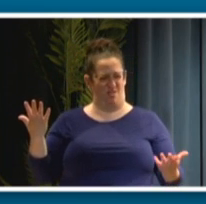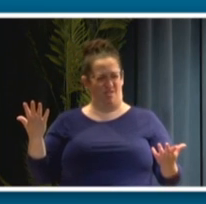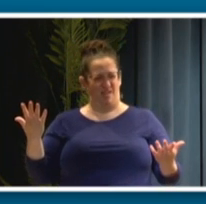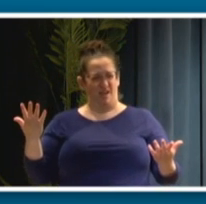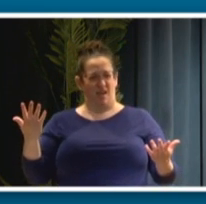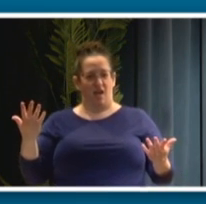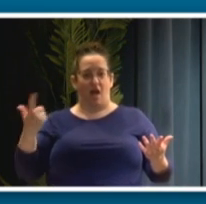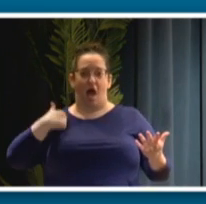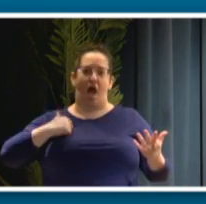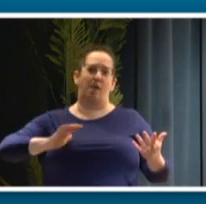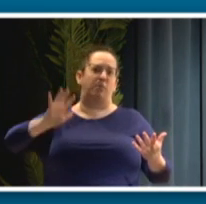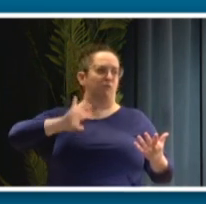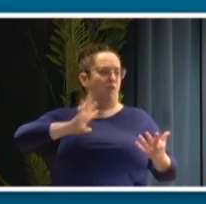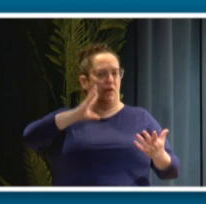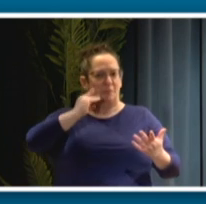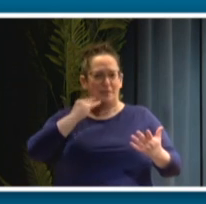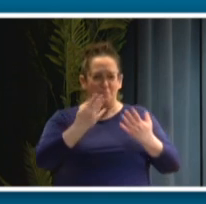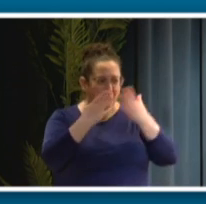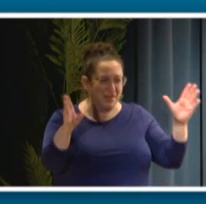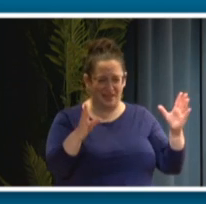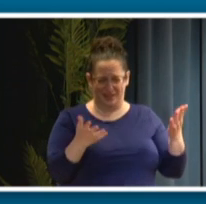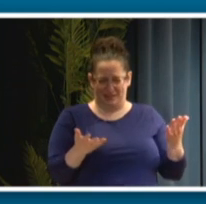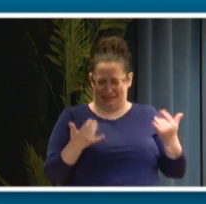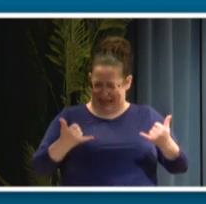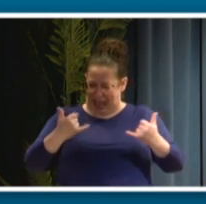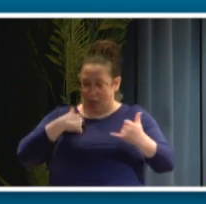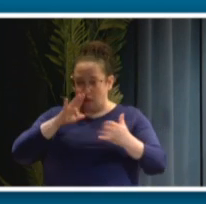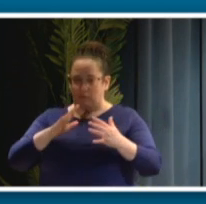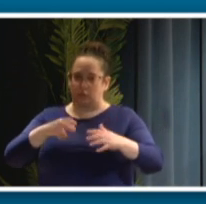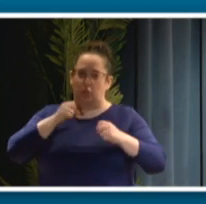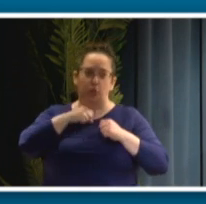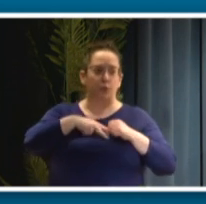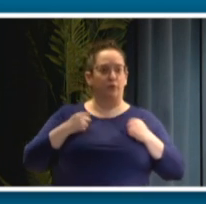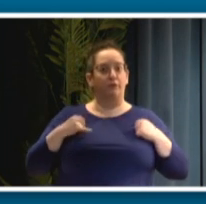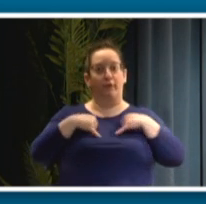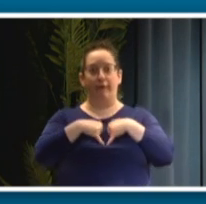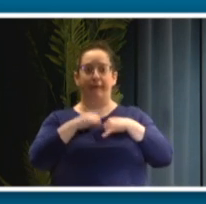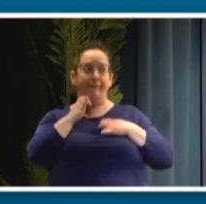now I got to wear uniforms. I'm going through all of that, right? And I get to this